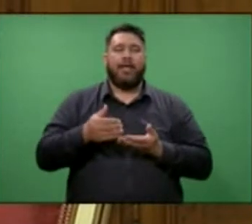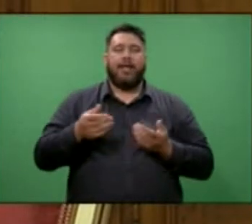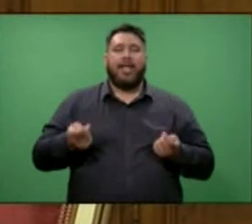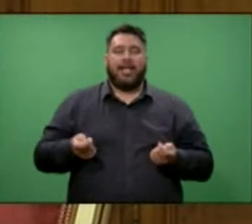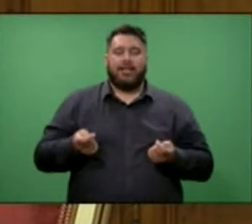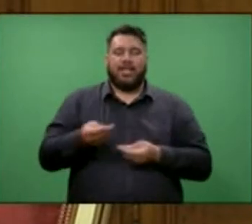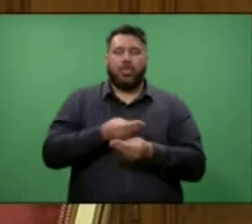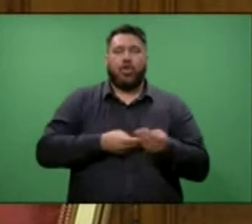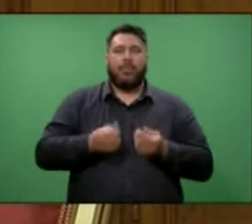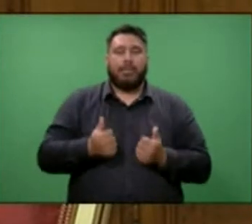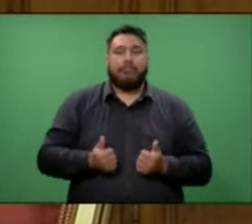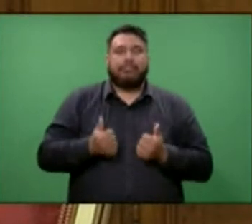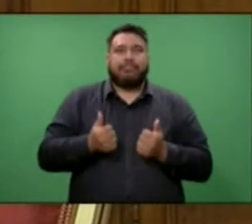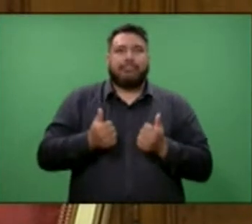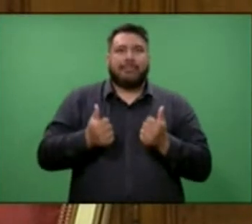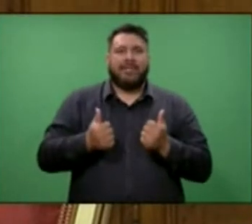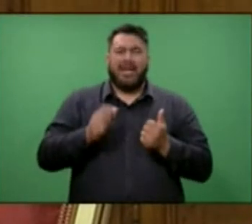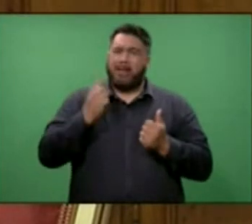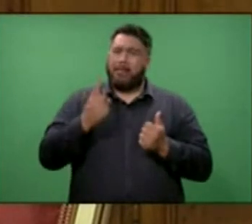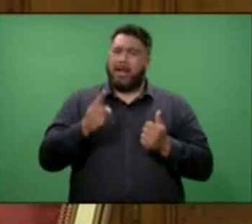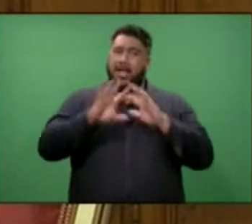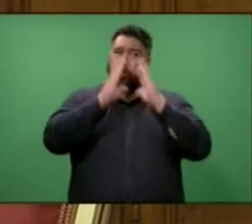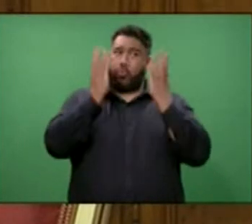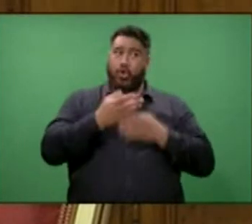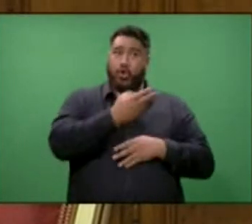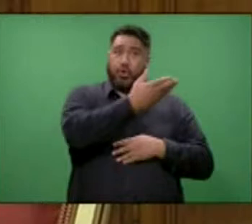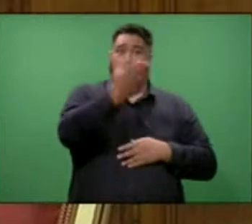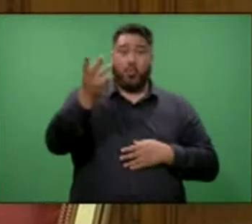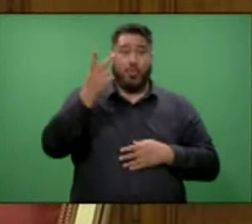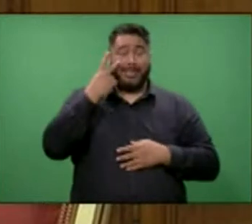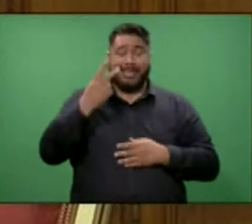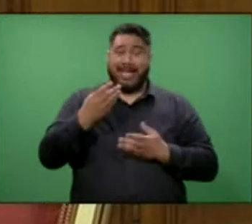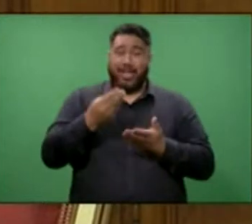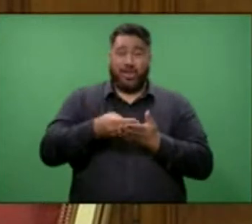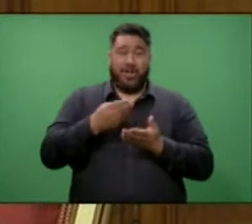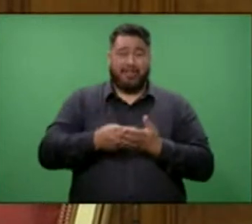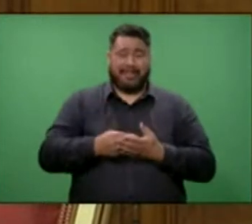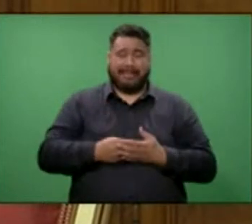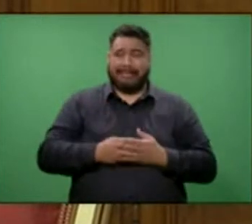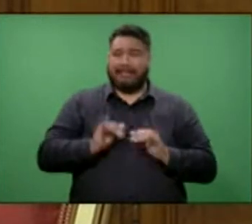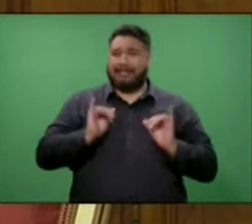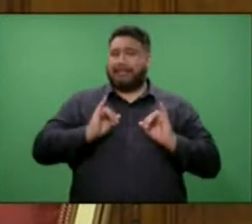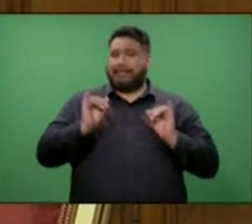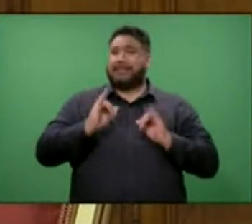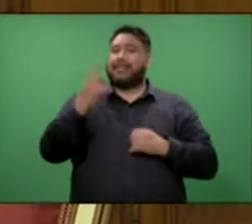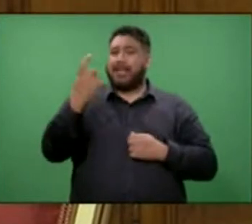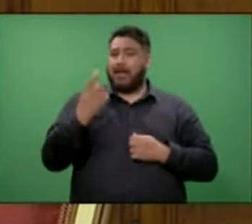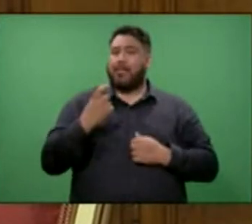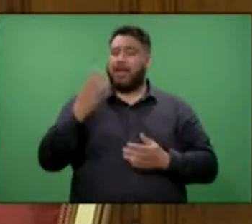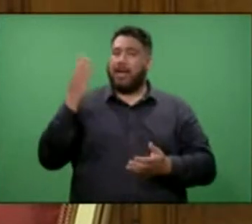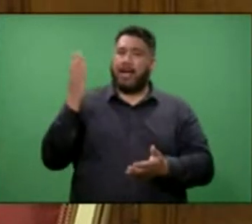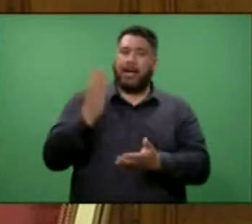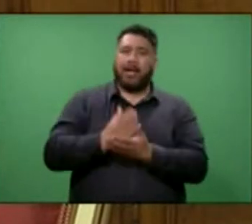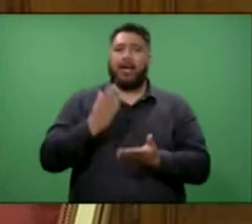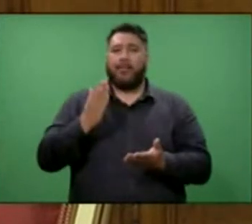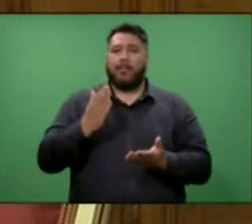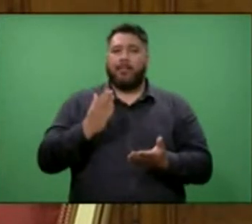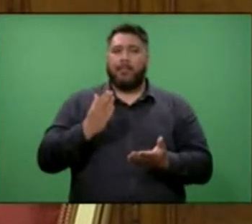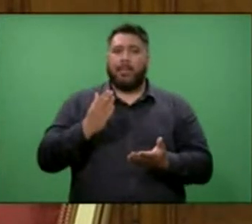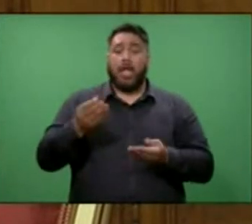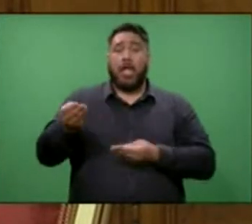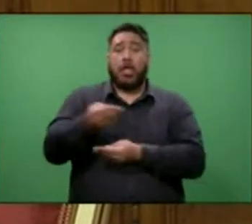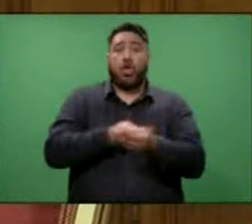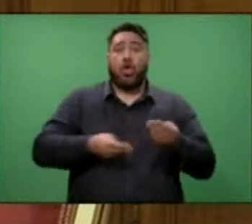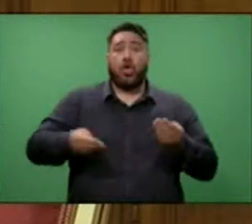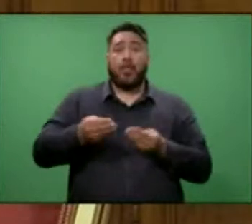bleak. The ongoing impact of COVID on the global economy is the most significant risk to our future